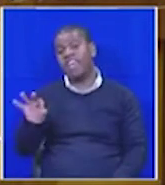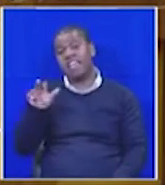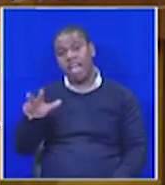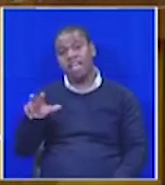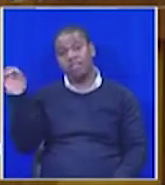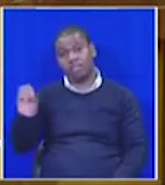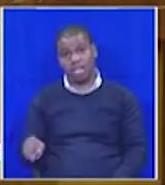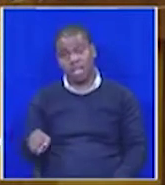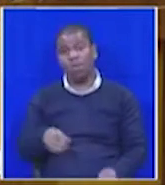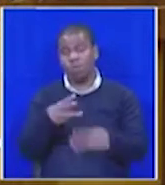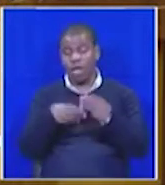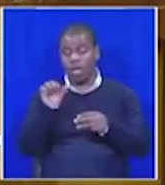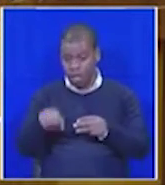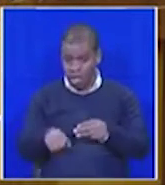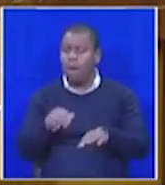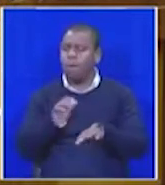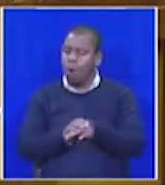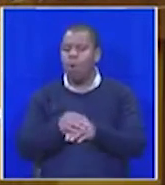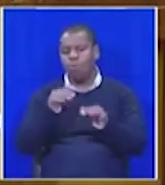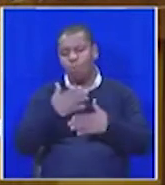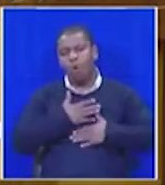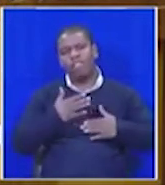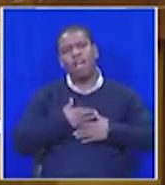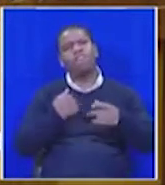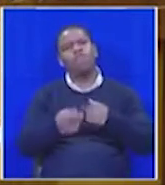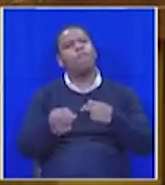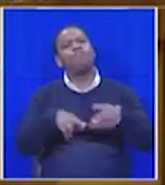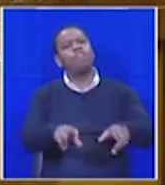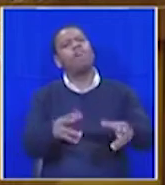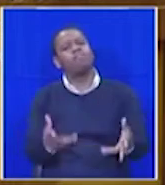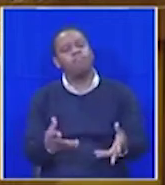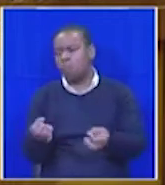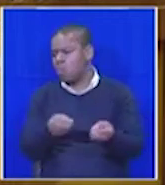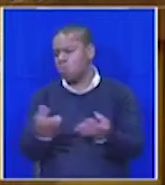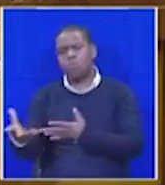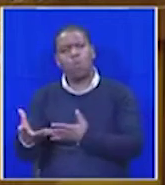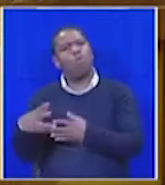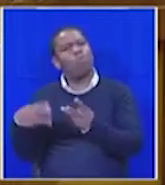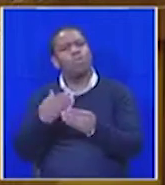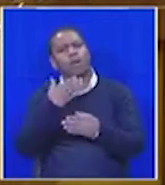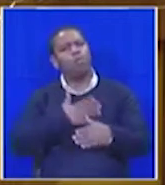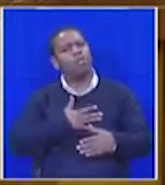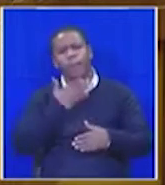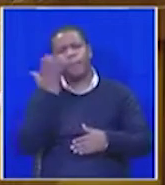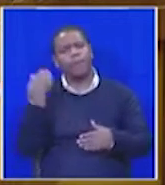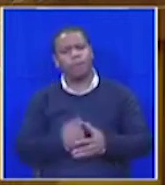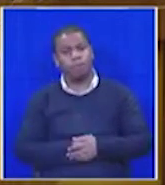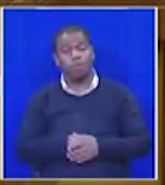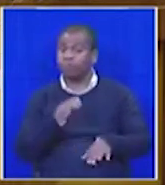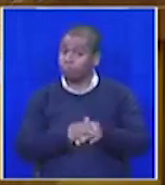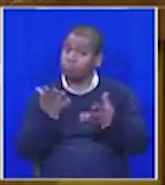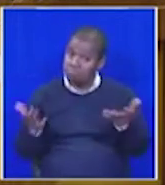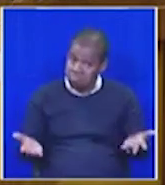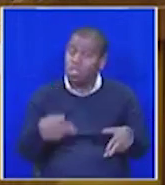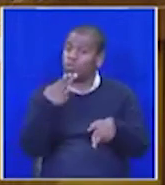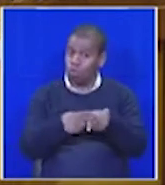of workers, you leave them to draw water out of a river. You don't provide water to them. Let's get to the toilets you